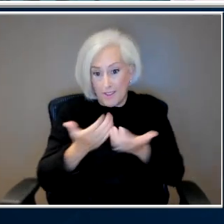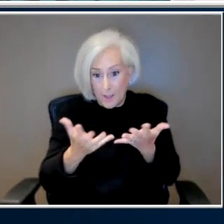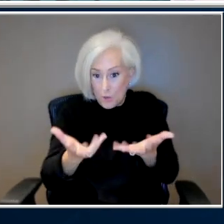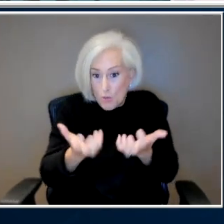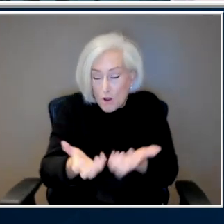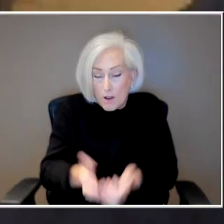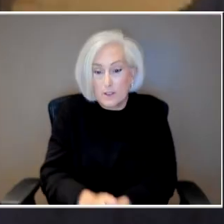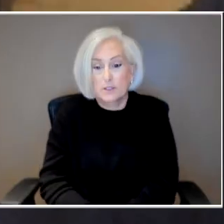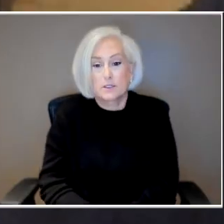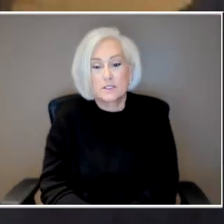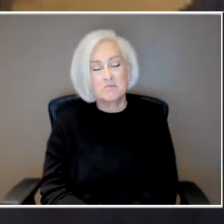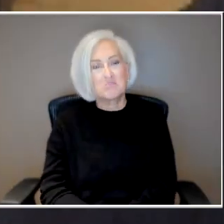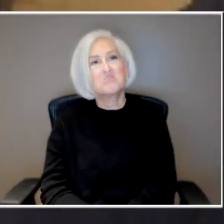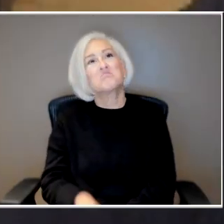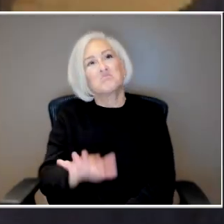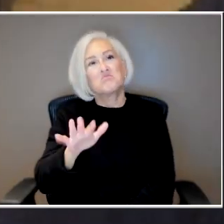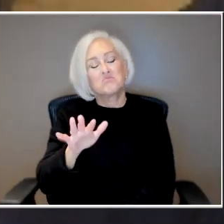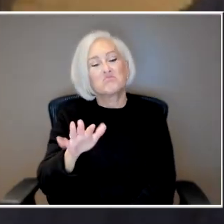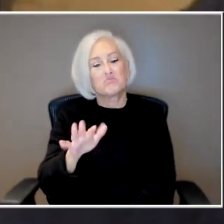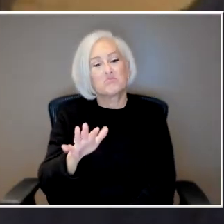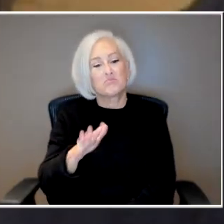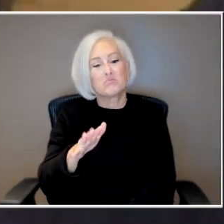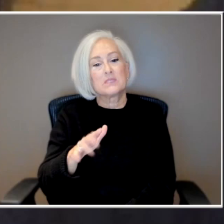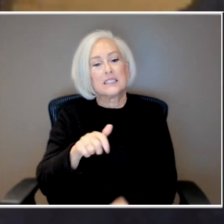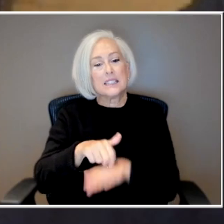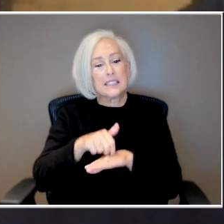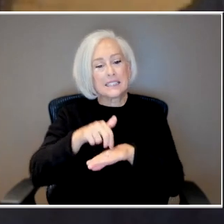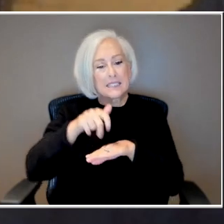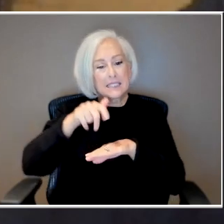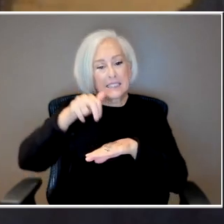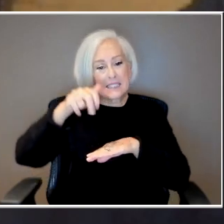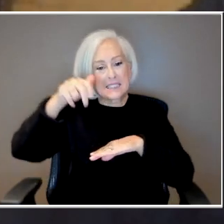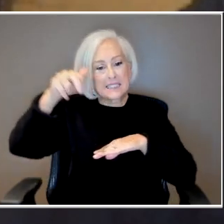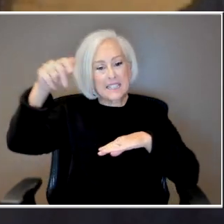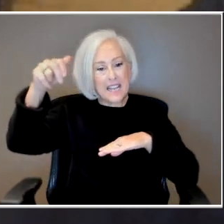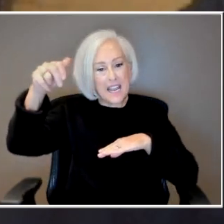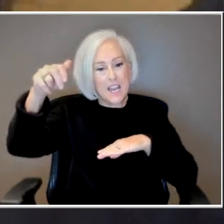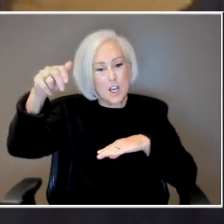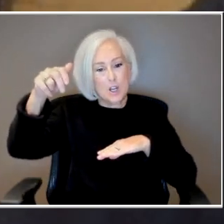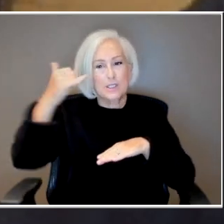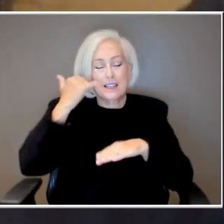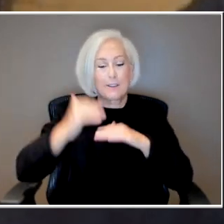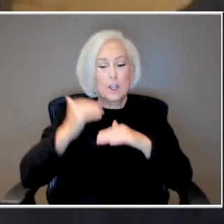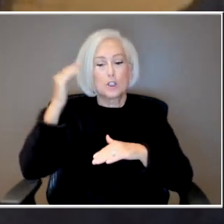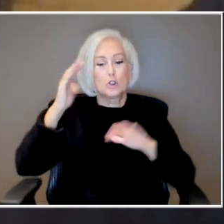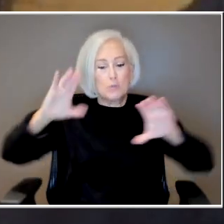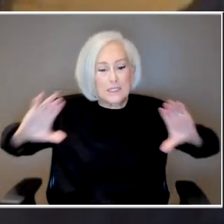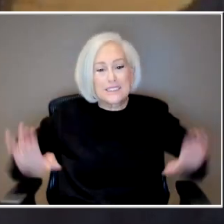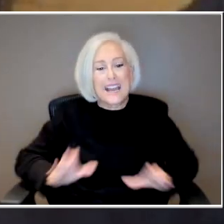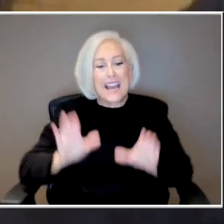Yeah, within reason. I can't, stairs, and I get too physical. I think it's not as